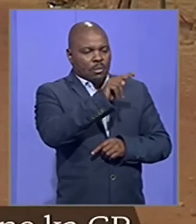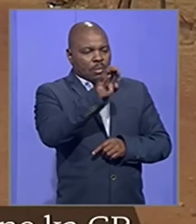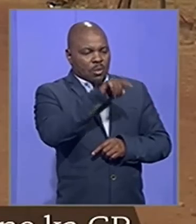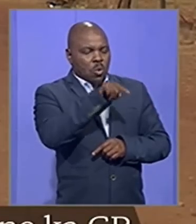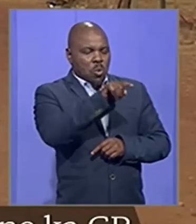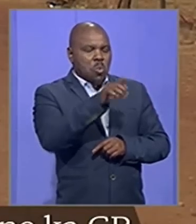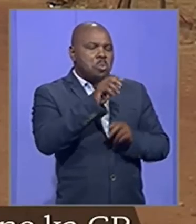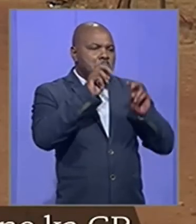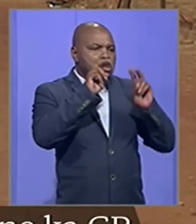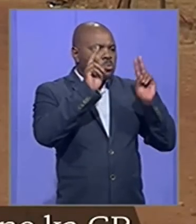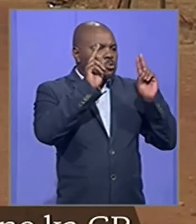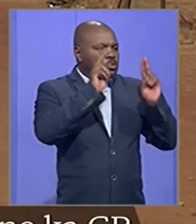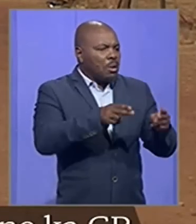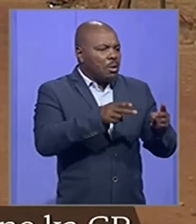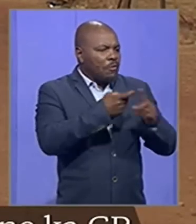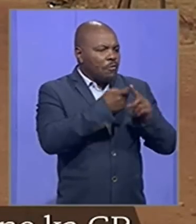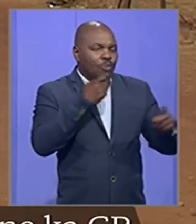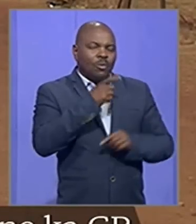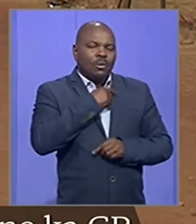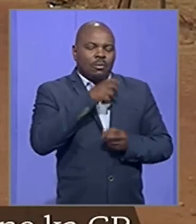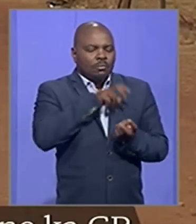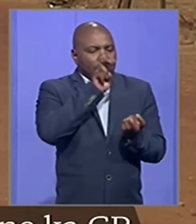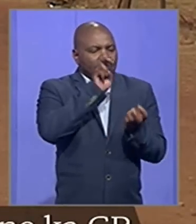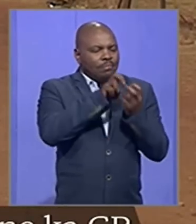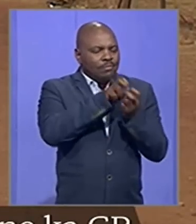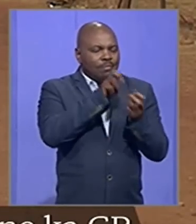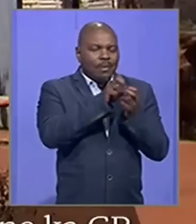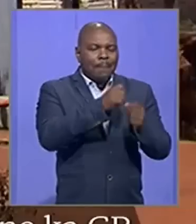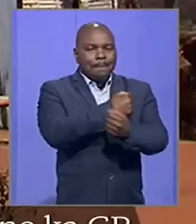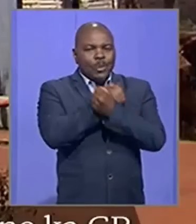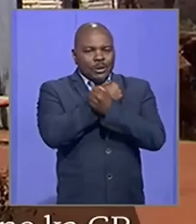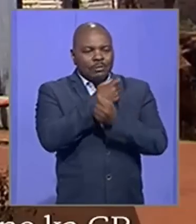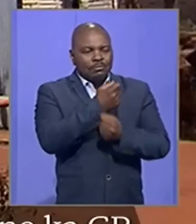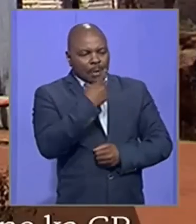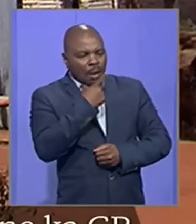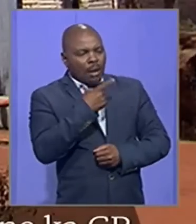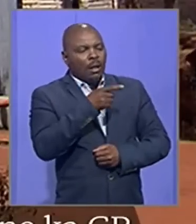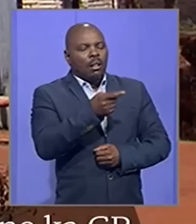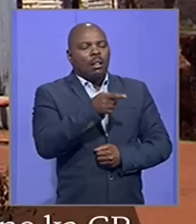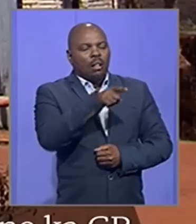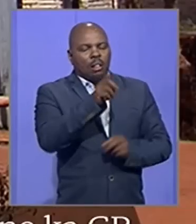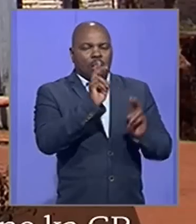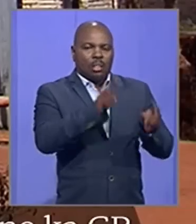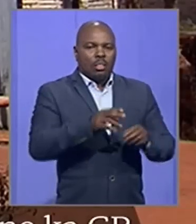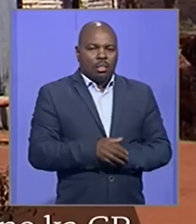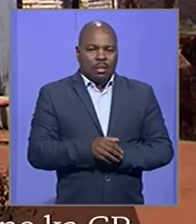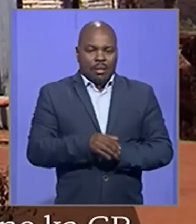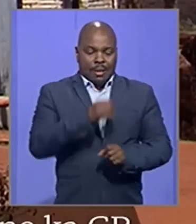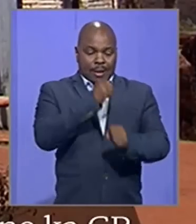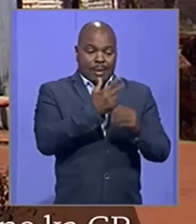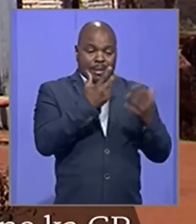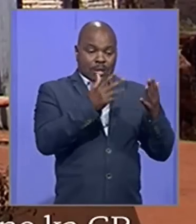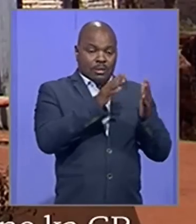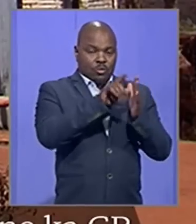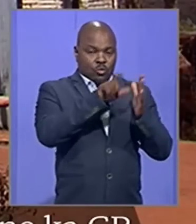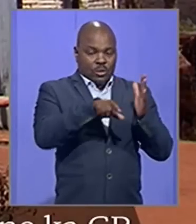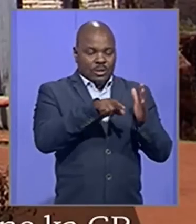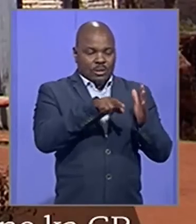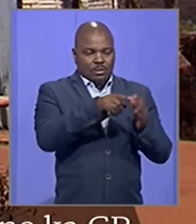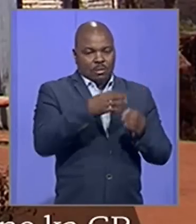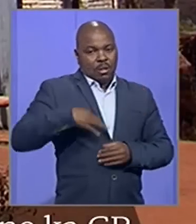tlhokafetse morago ga go ja setlhare sa magotlo. Bana ba babedi ba ba dirang grade 8 ba ba setsana. Go ya